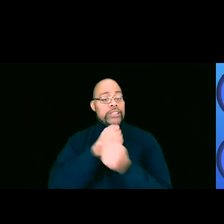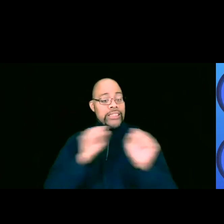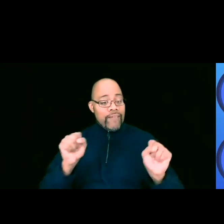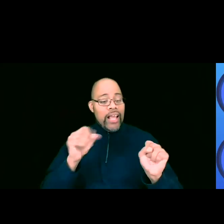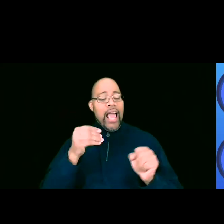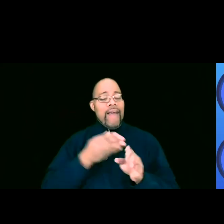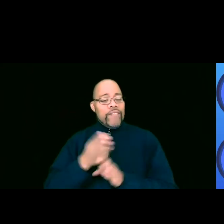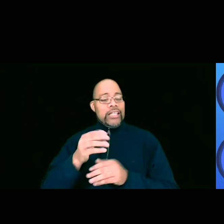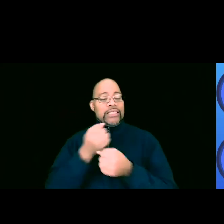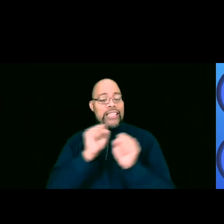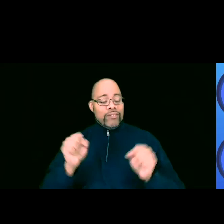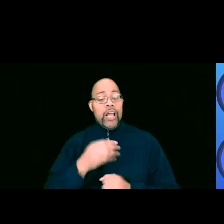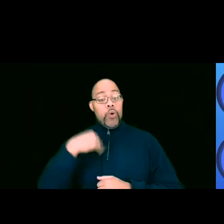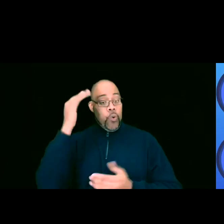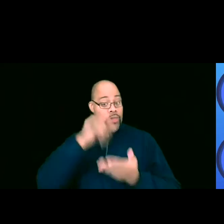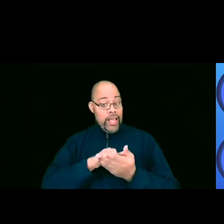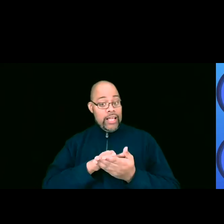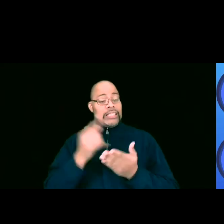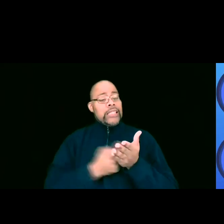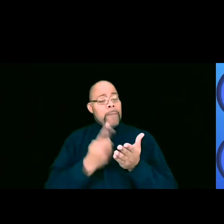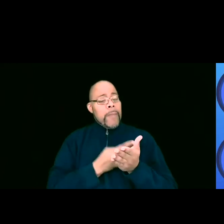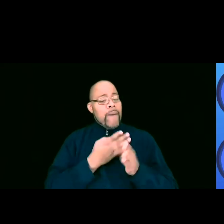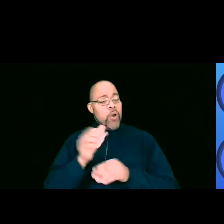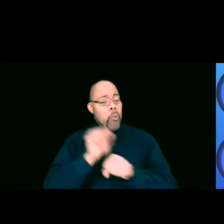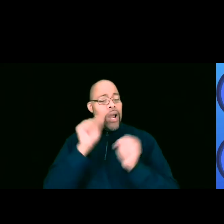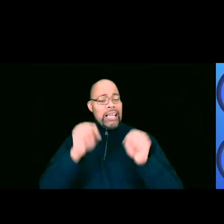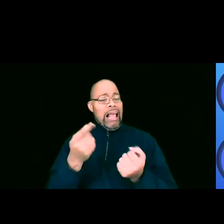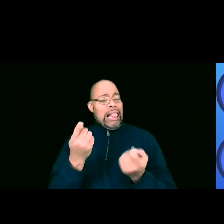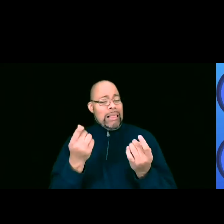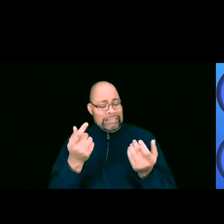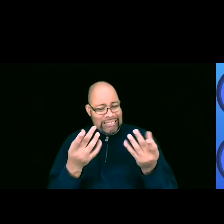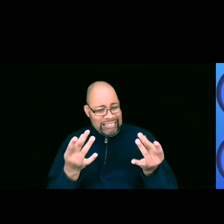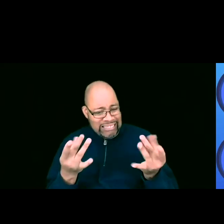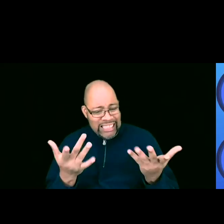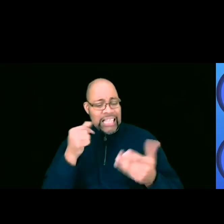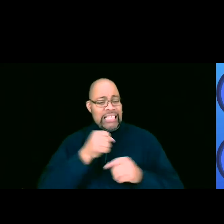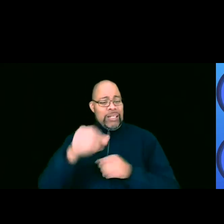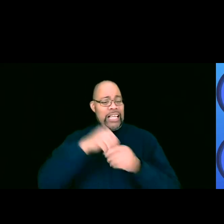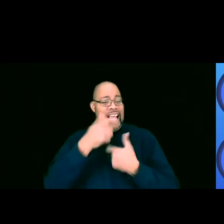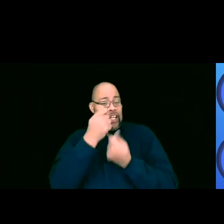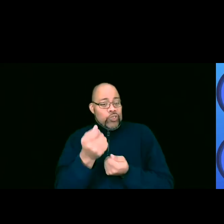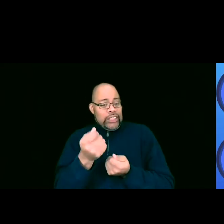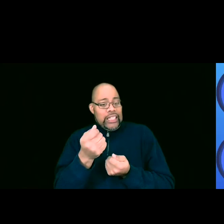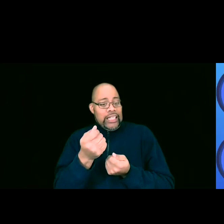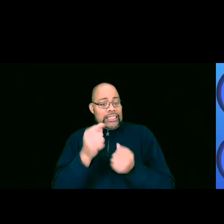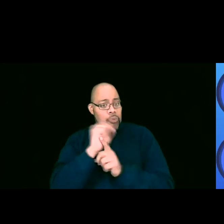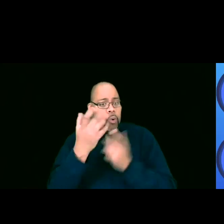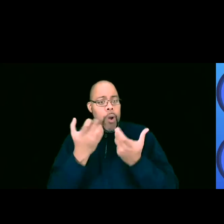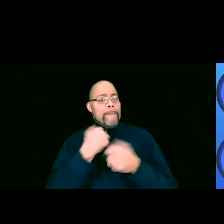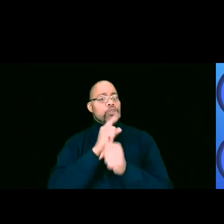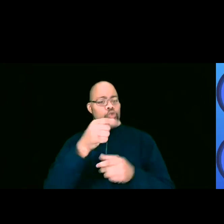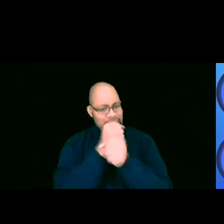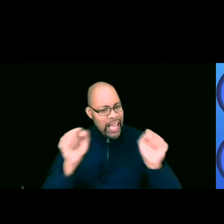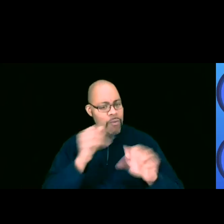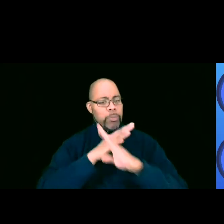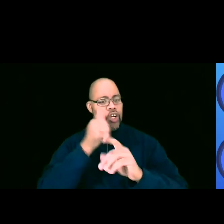field safety. And we all know that sometimes field work can get a little hairy and you get put into interesting situations and you just want to be safe and protect yourself.